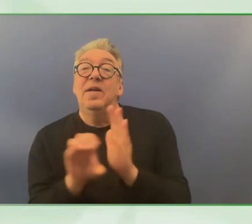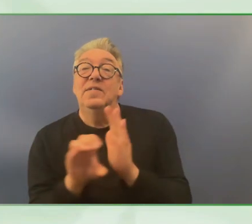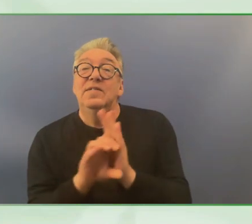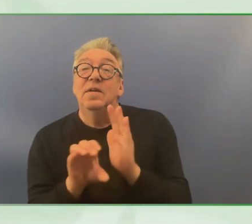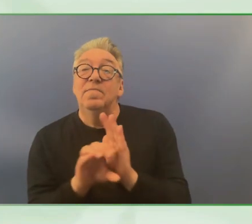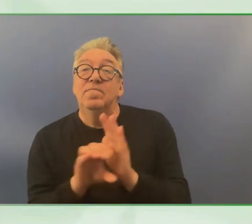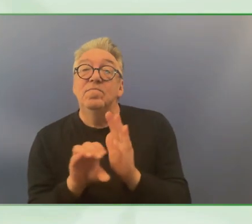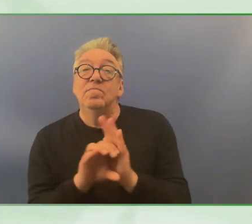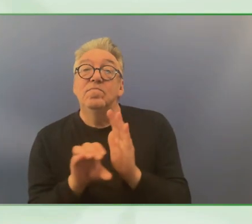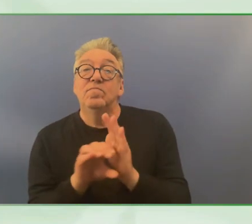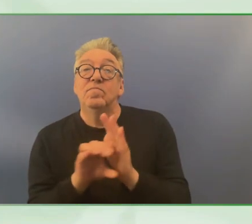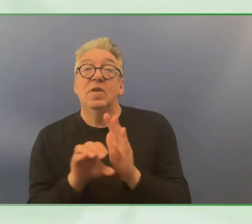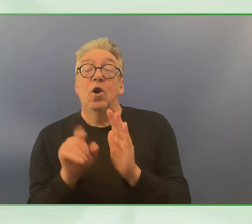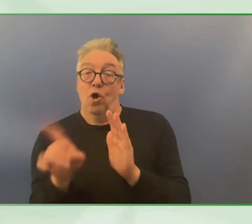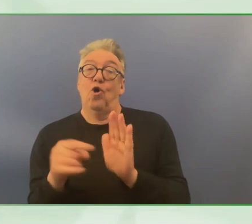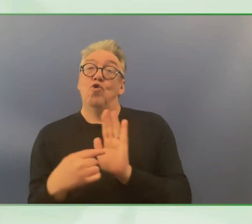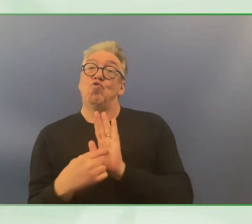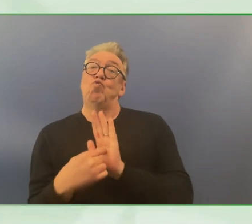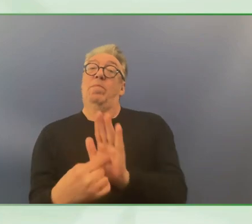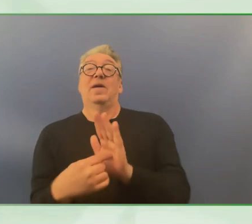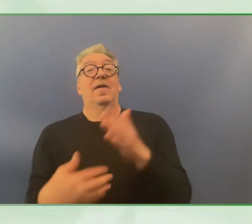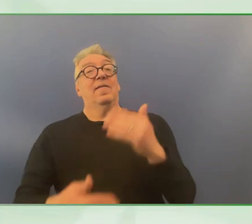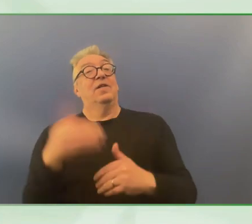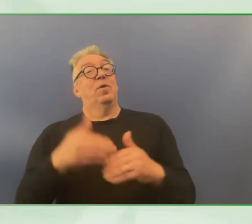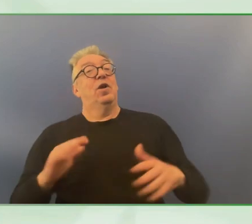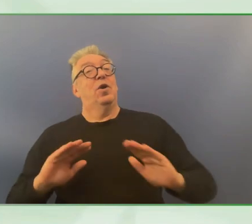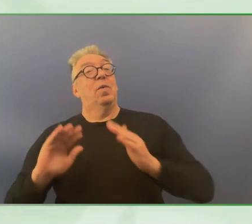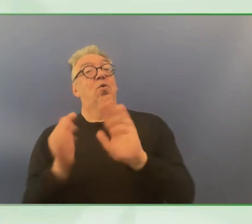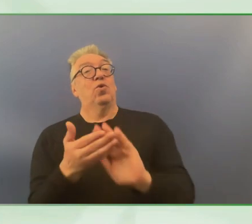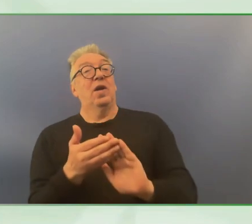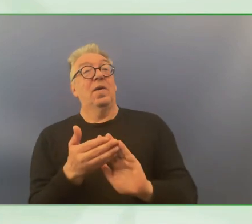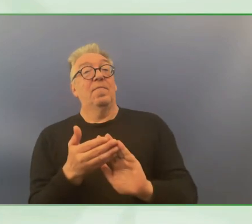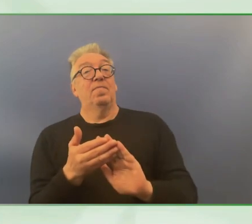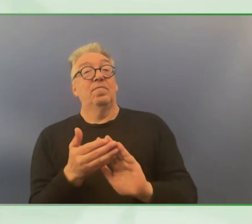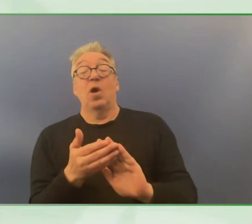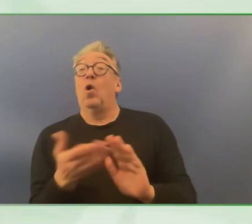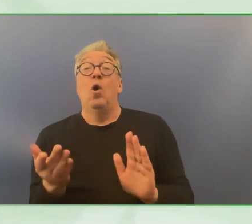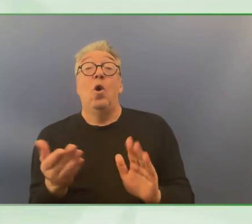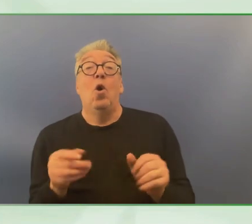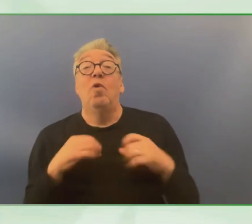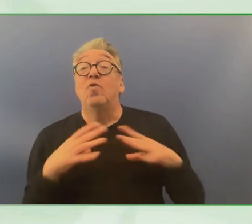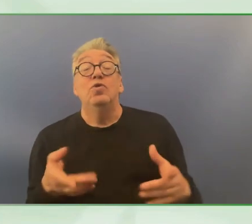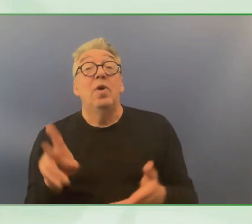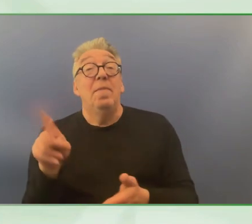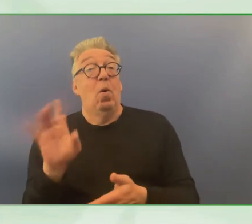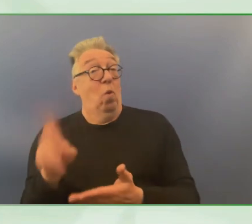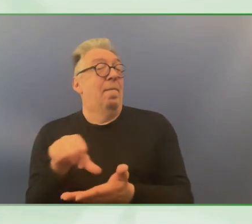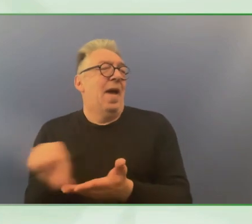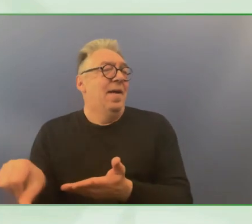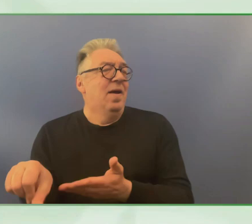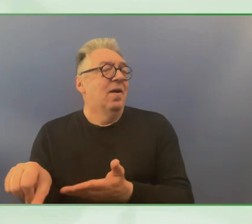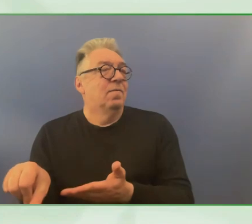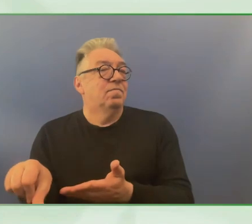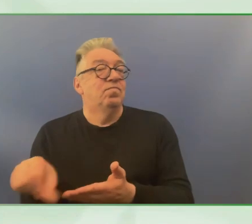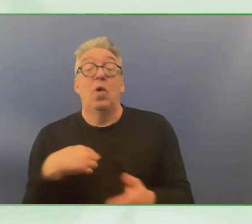disability community. The people obviously are going to be paid for the images, and those images, end goal is to have them open